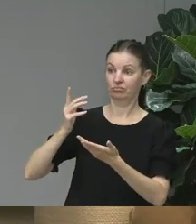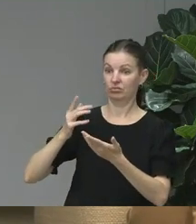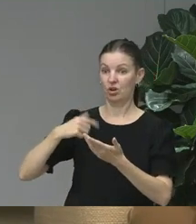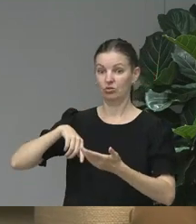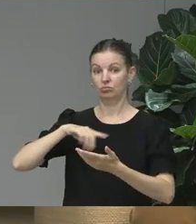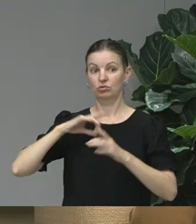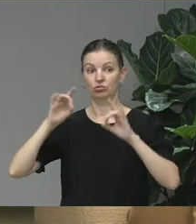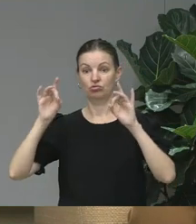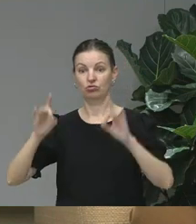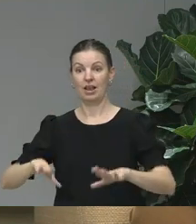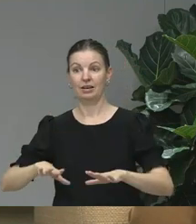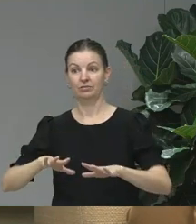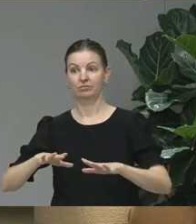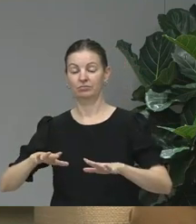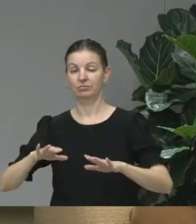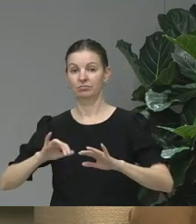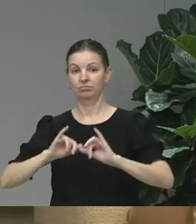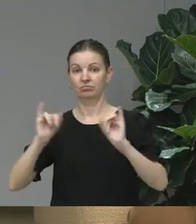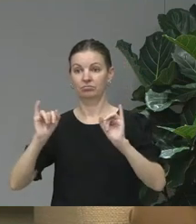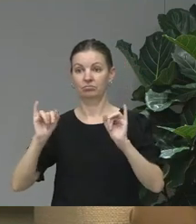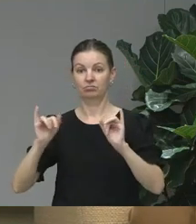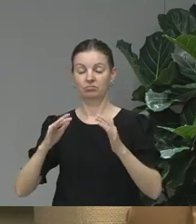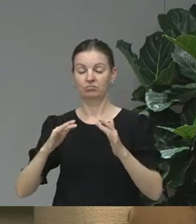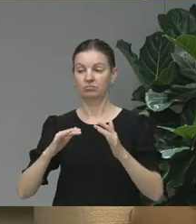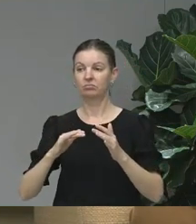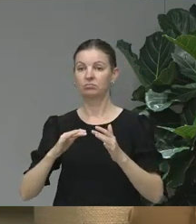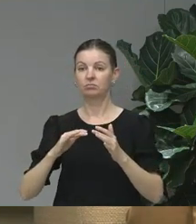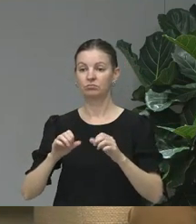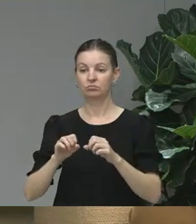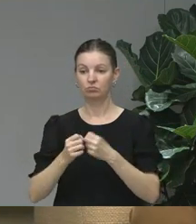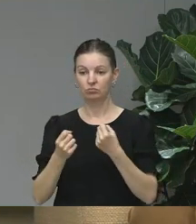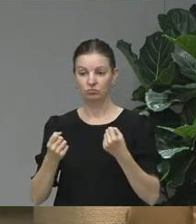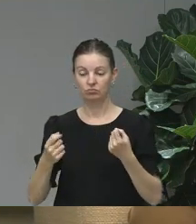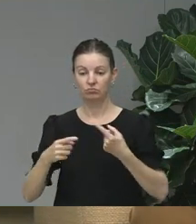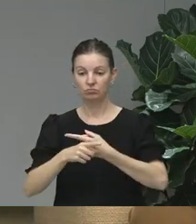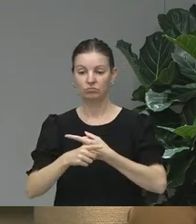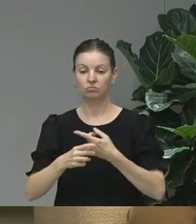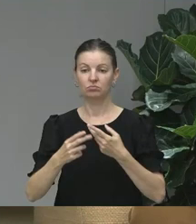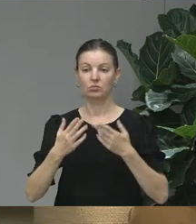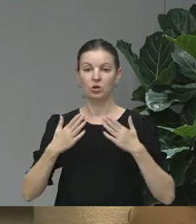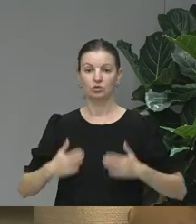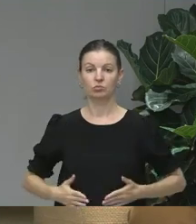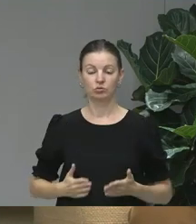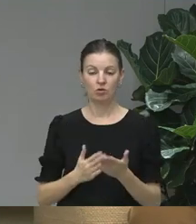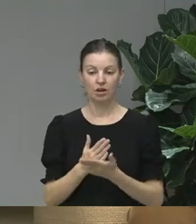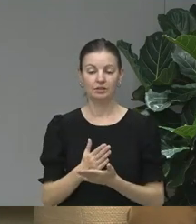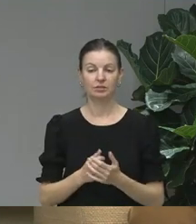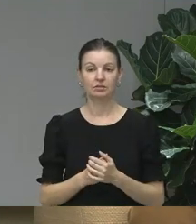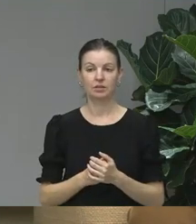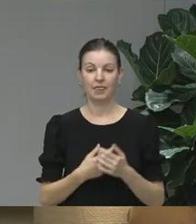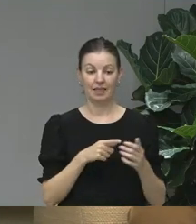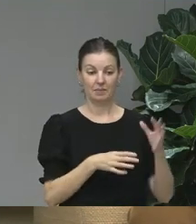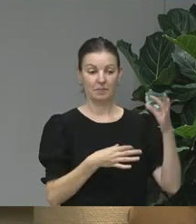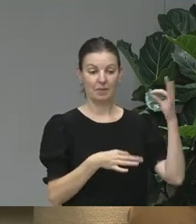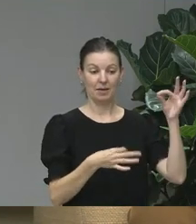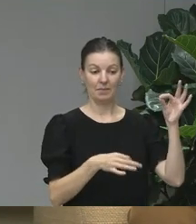obligations. And so, you know, I if you look at the model that's been proposed in the paper, it